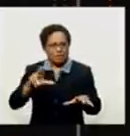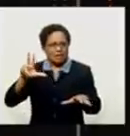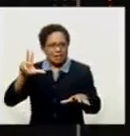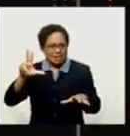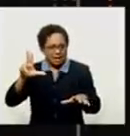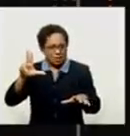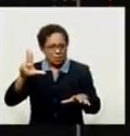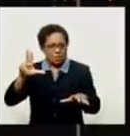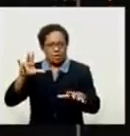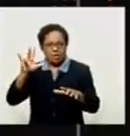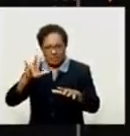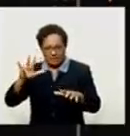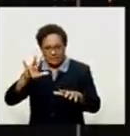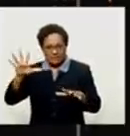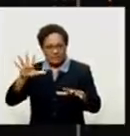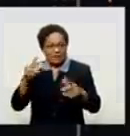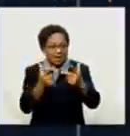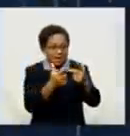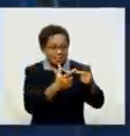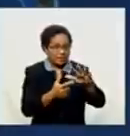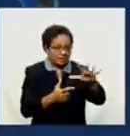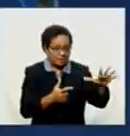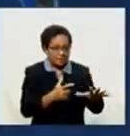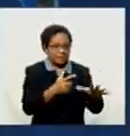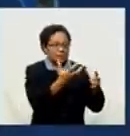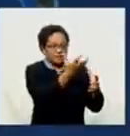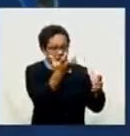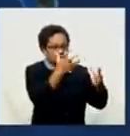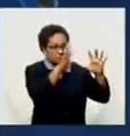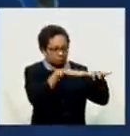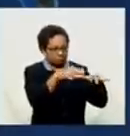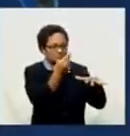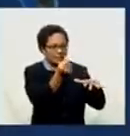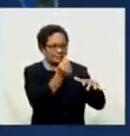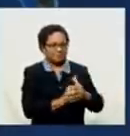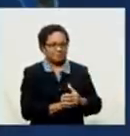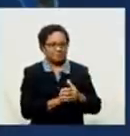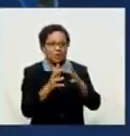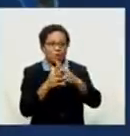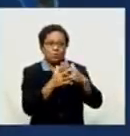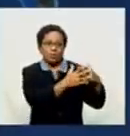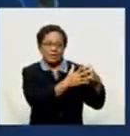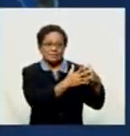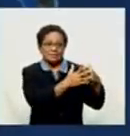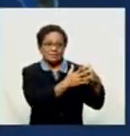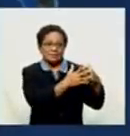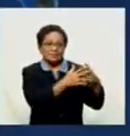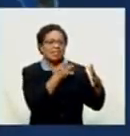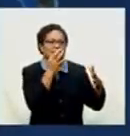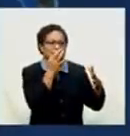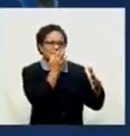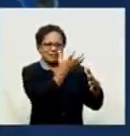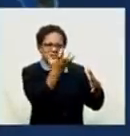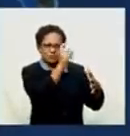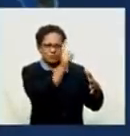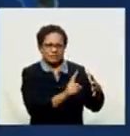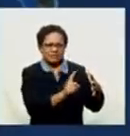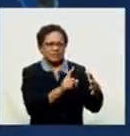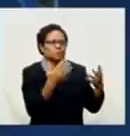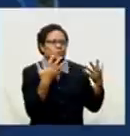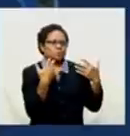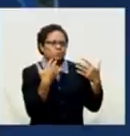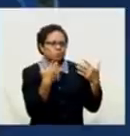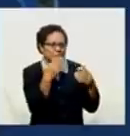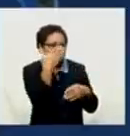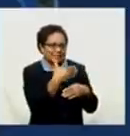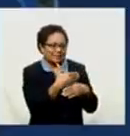Viti group. Elsewhere, cloudy with isolated brief showers. In the west, it was partly cloudy today. Expect cool temperatures